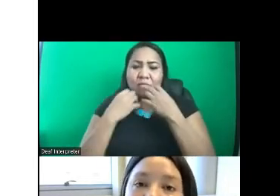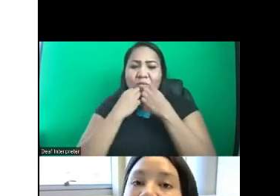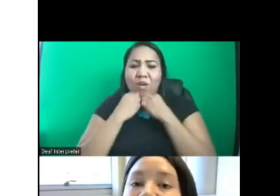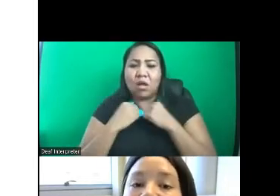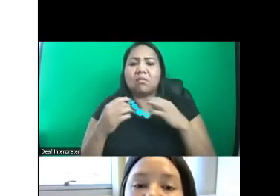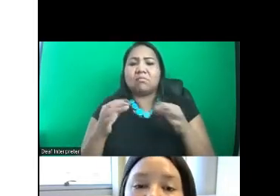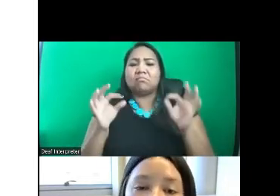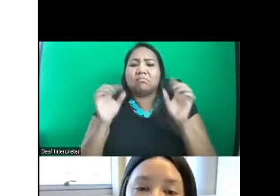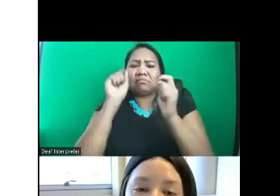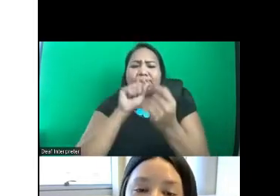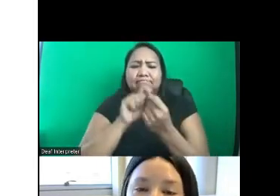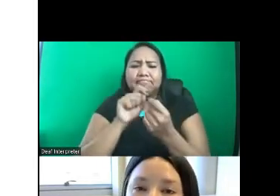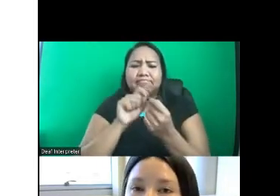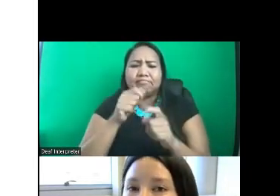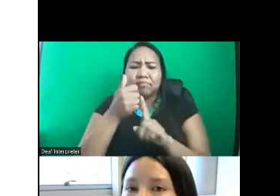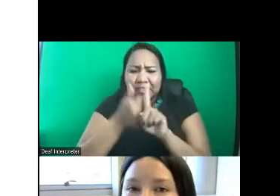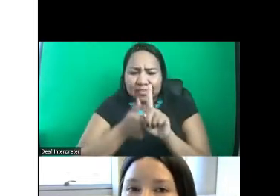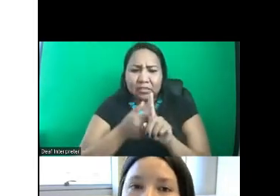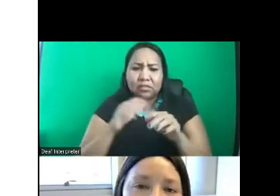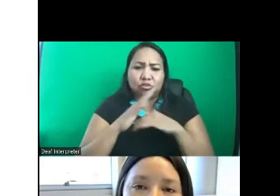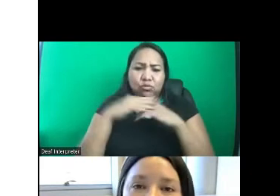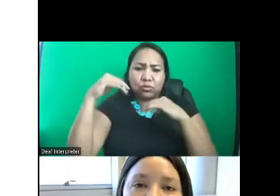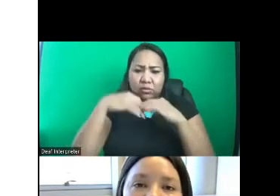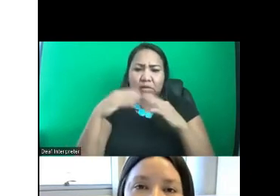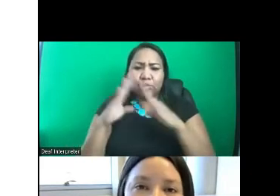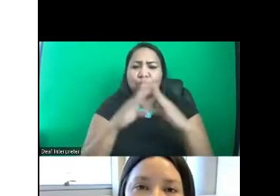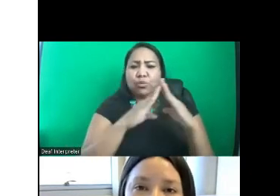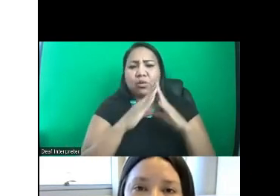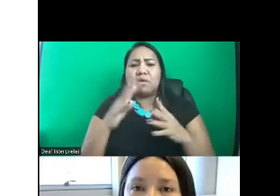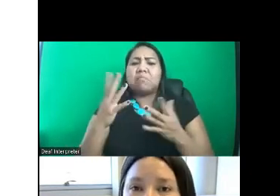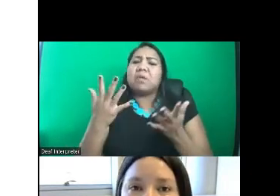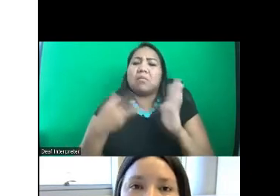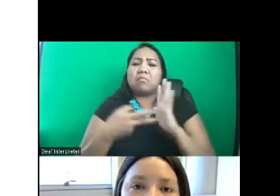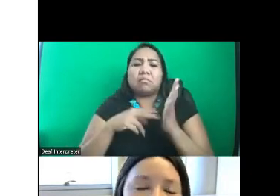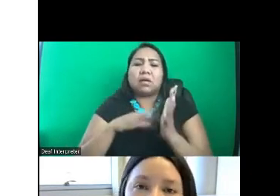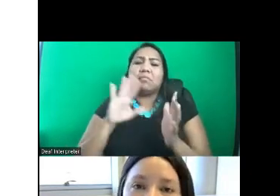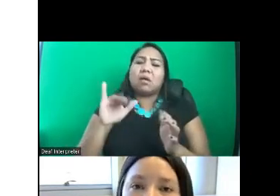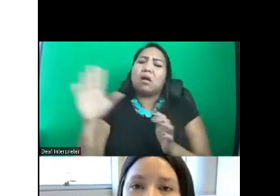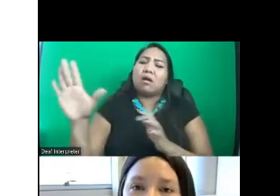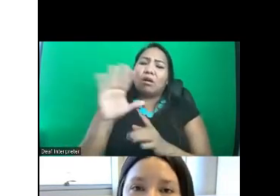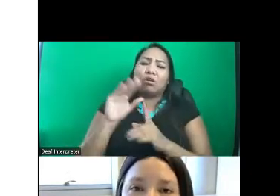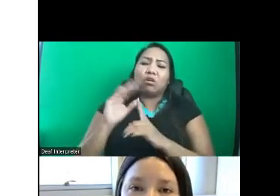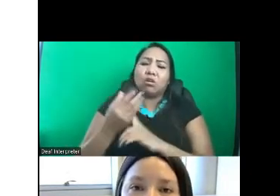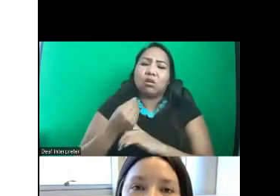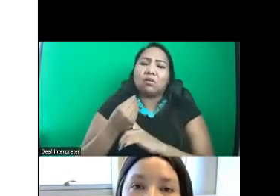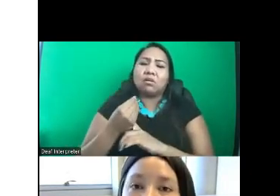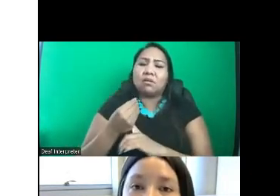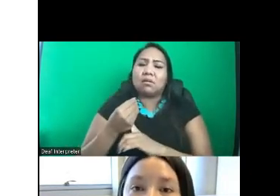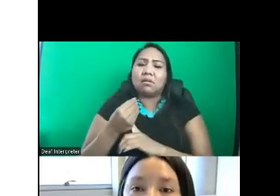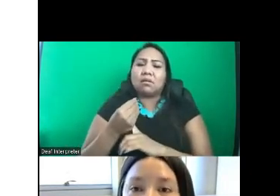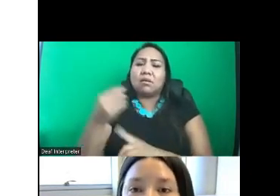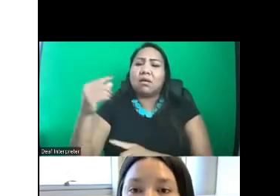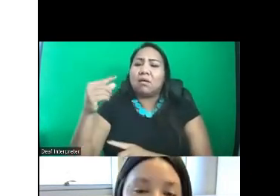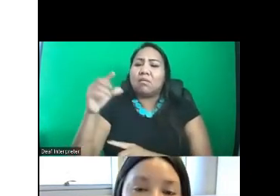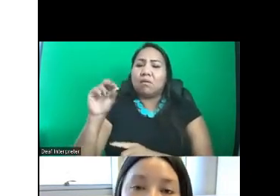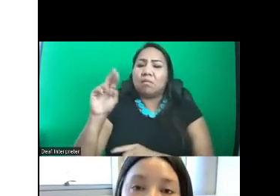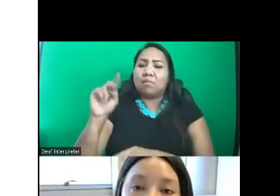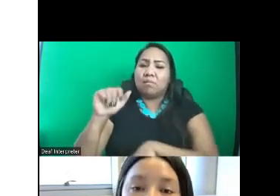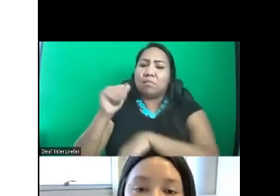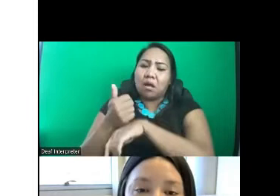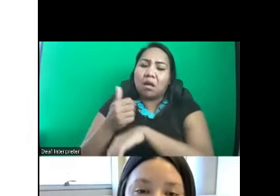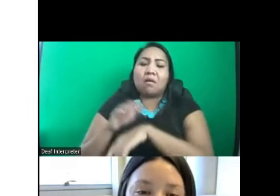Indigenous community. And that's what's meant by culturally grounded, is that these programs and curriculum are based on